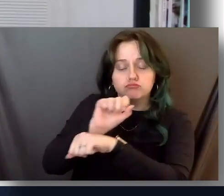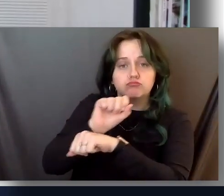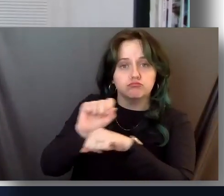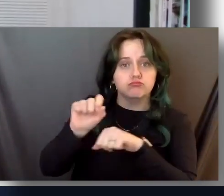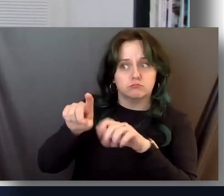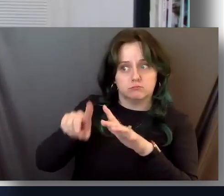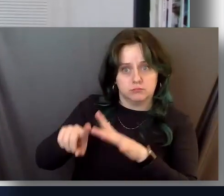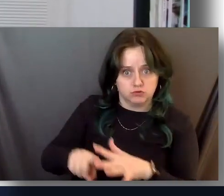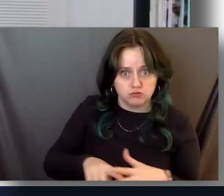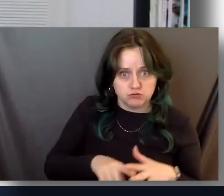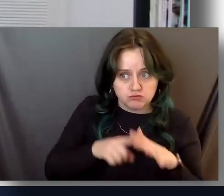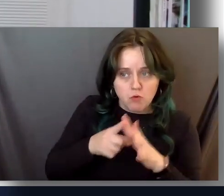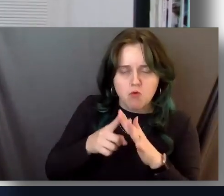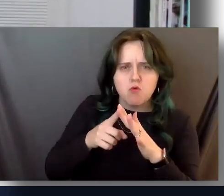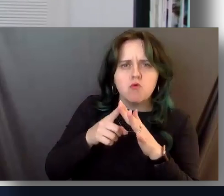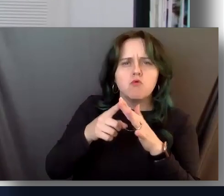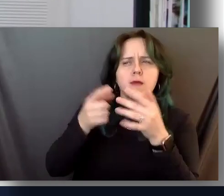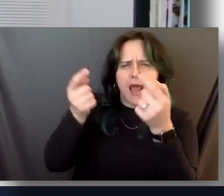start